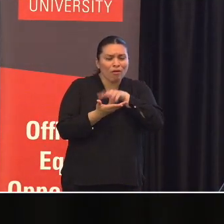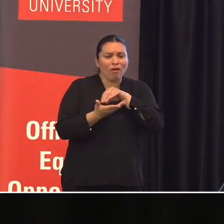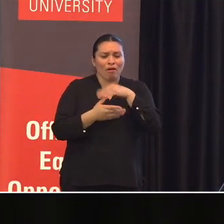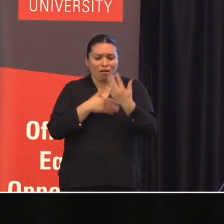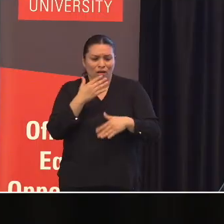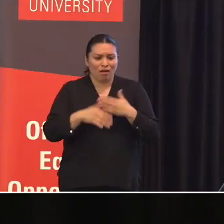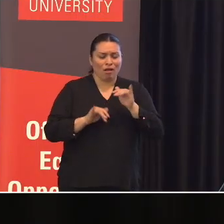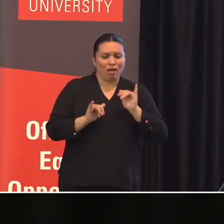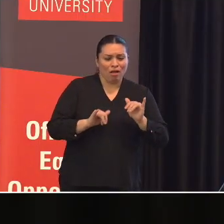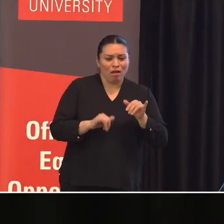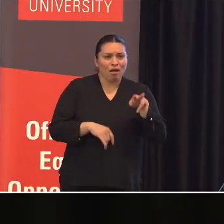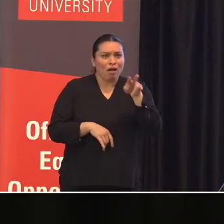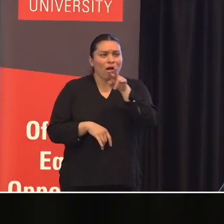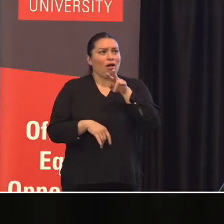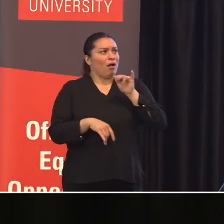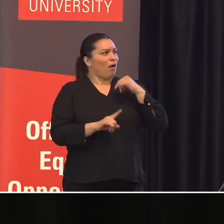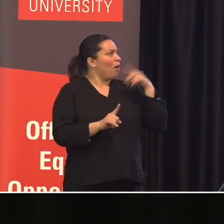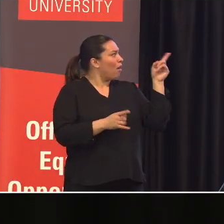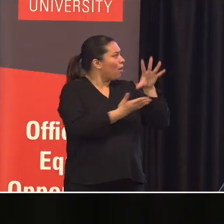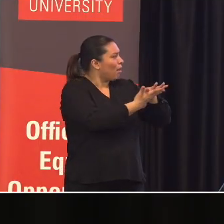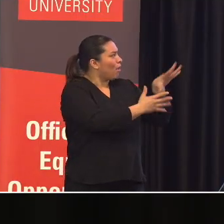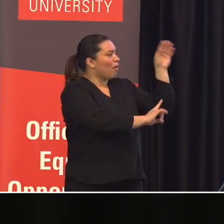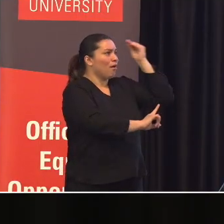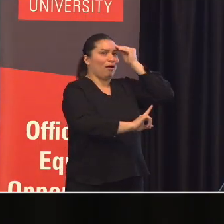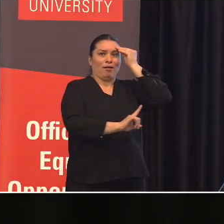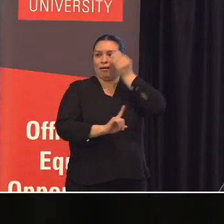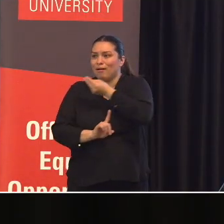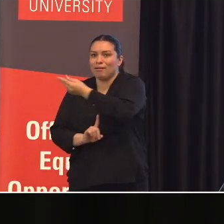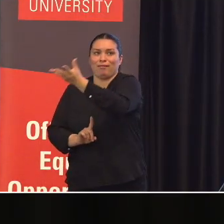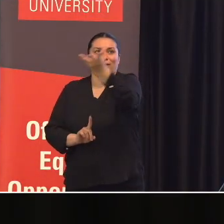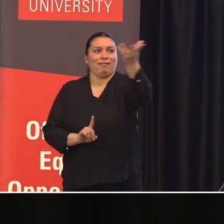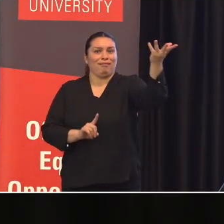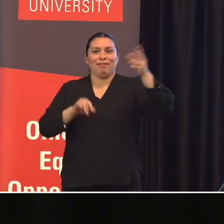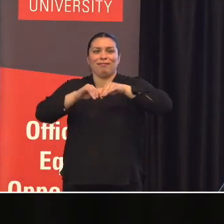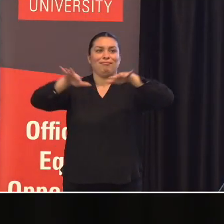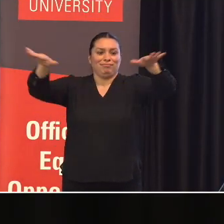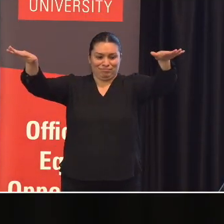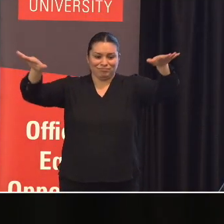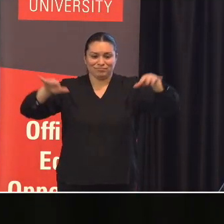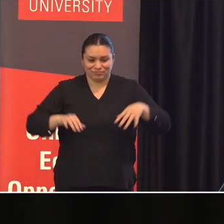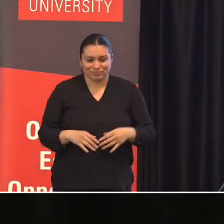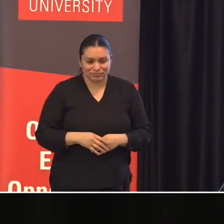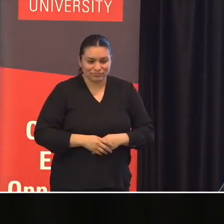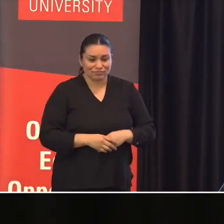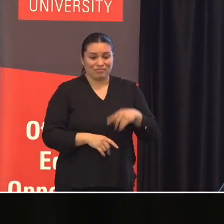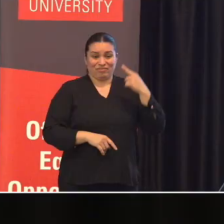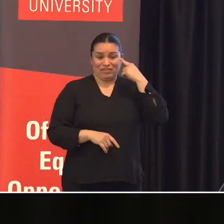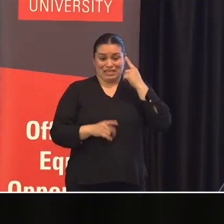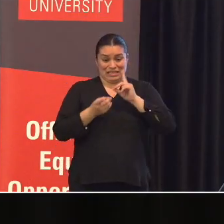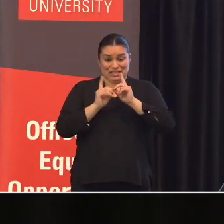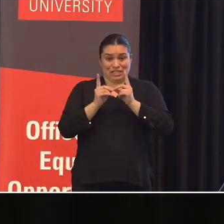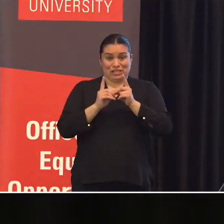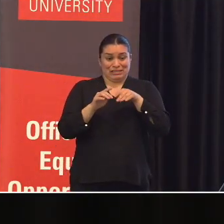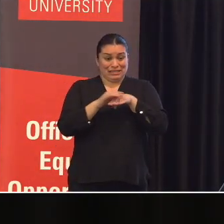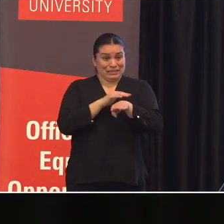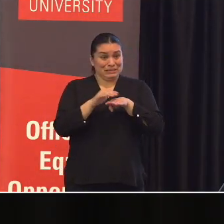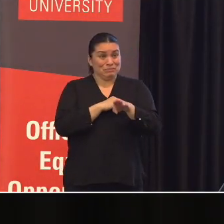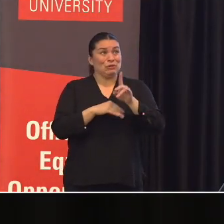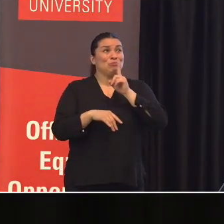hard. We can do it. It broadens the access and it changes the lives of more people than you will ever